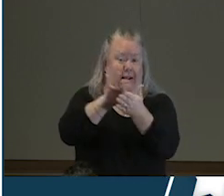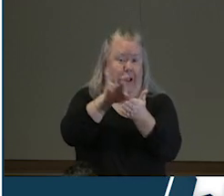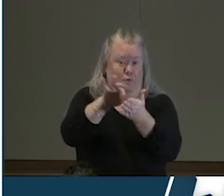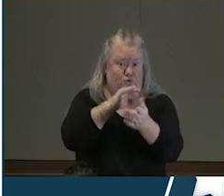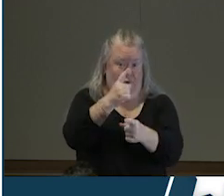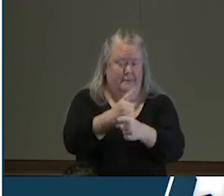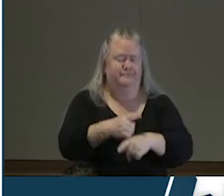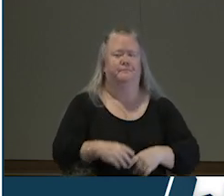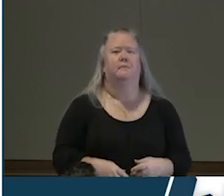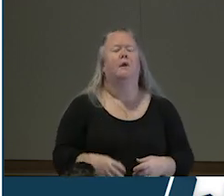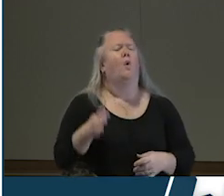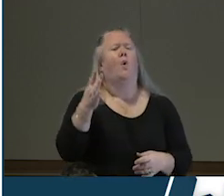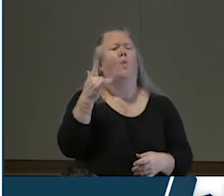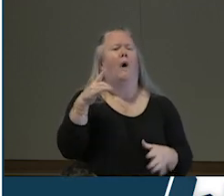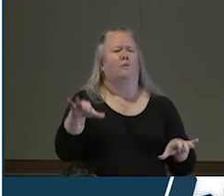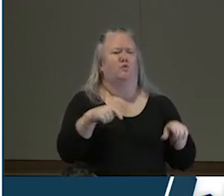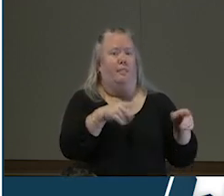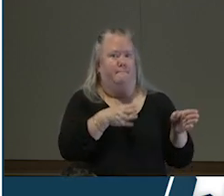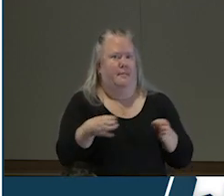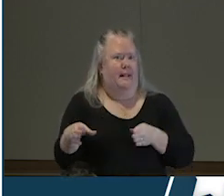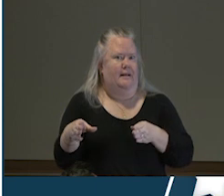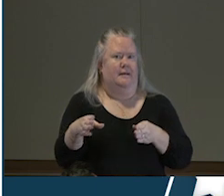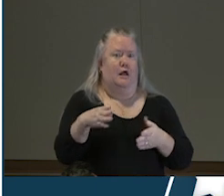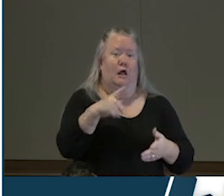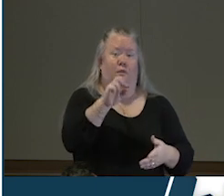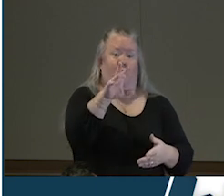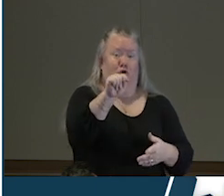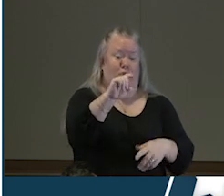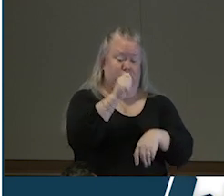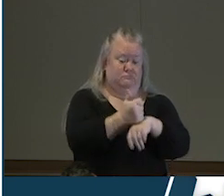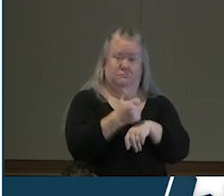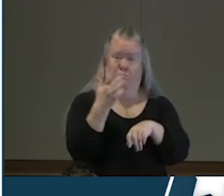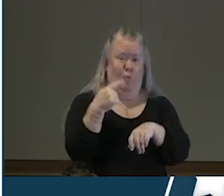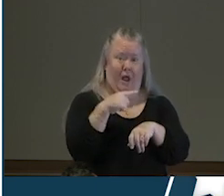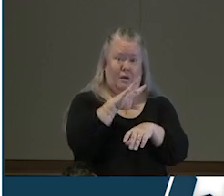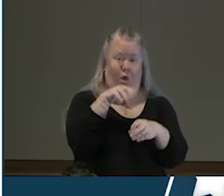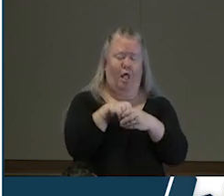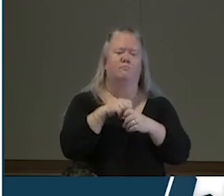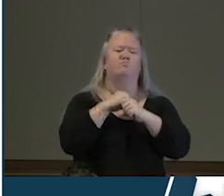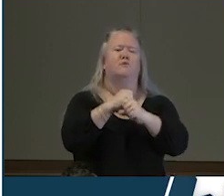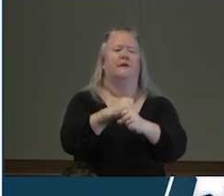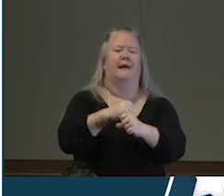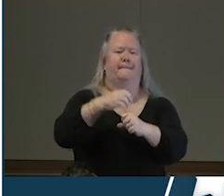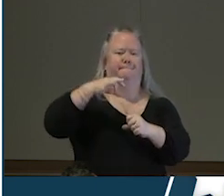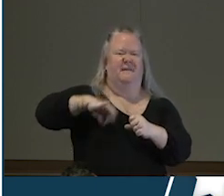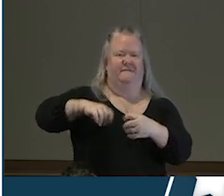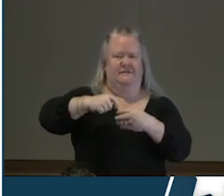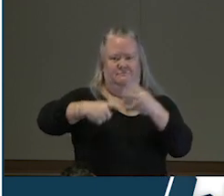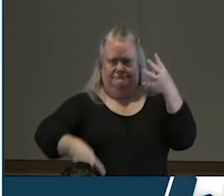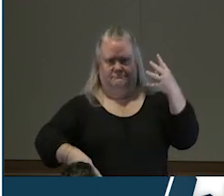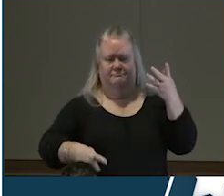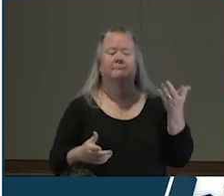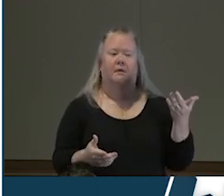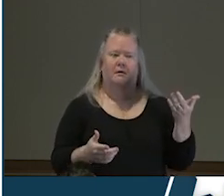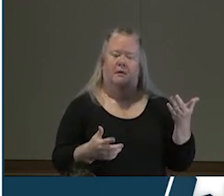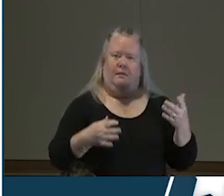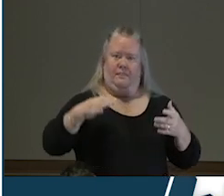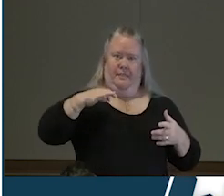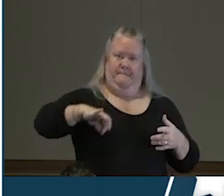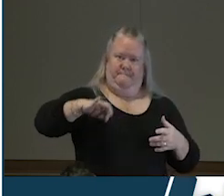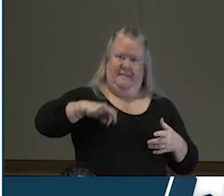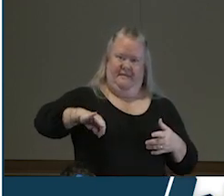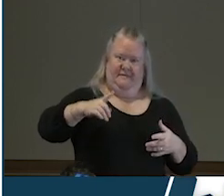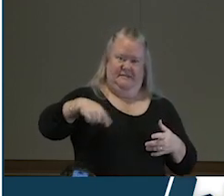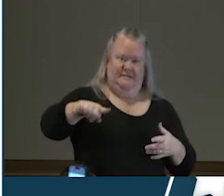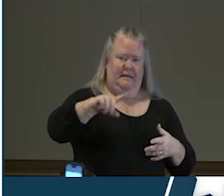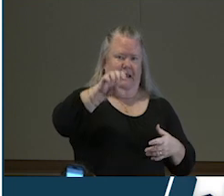The reason we're doing this planning, the reason the trust exists in all of it, is to protect the benefits, right? The benefits that are